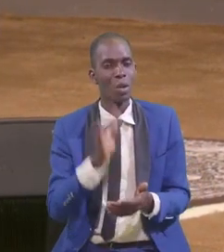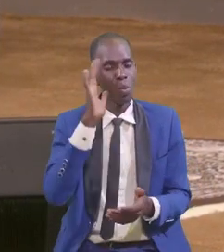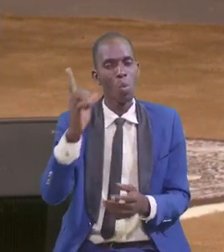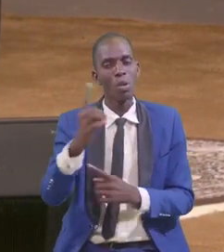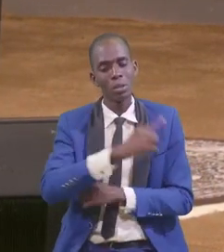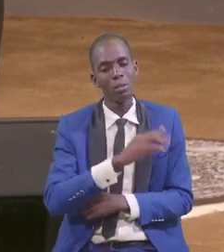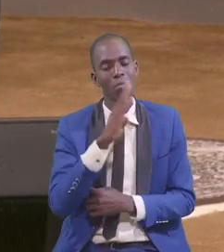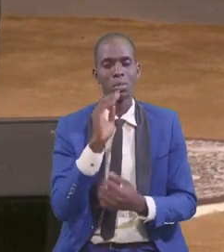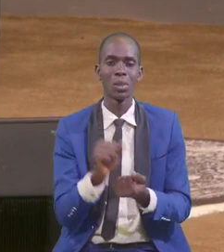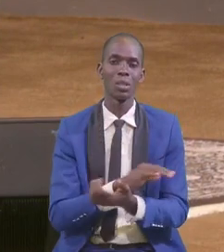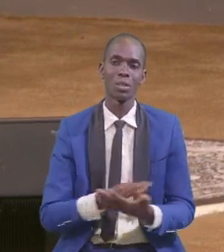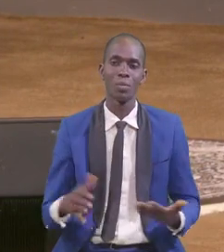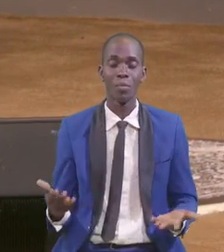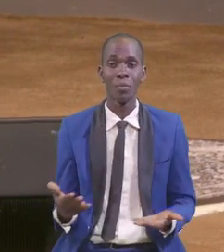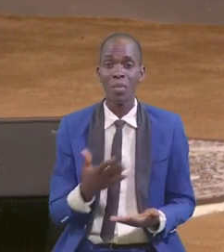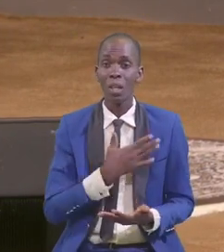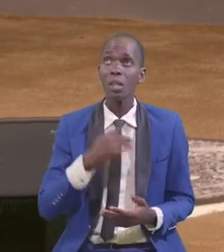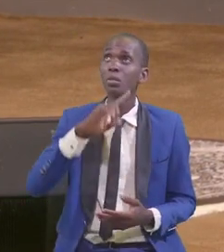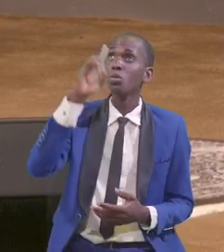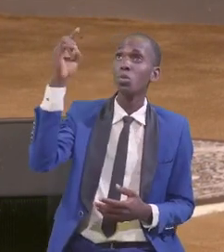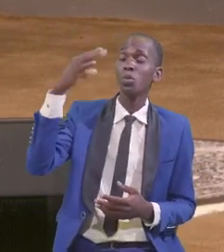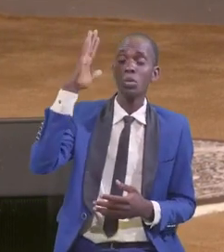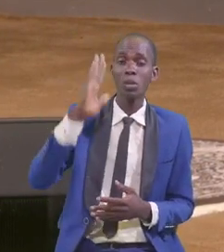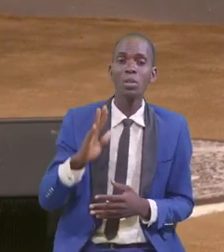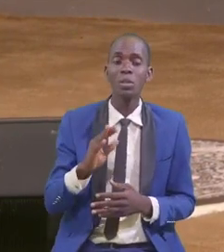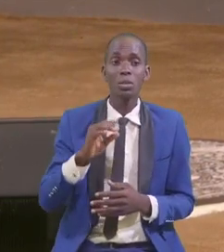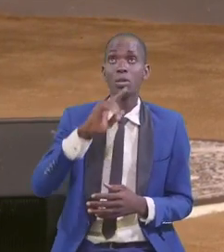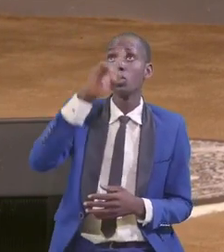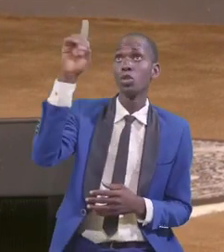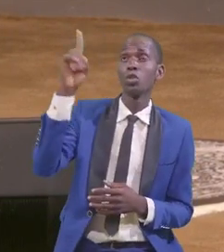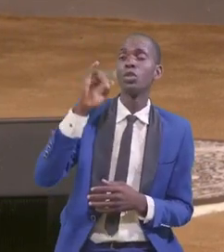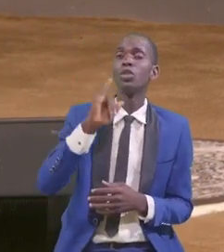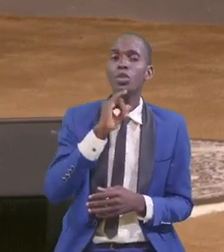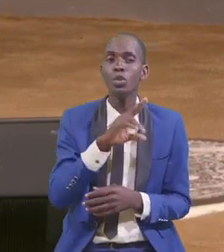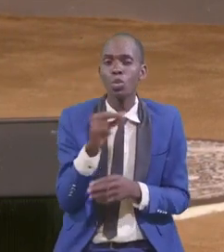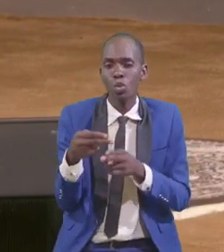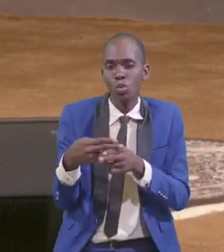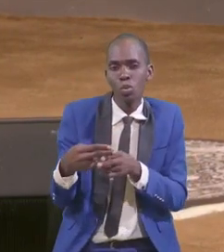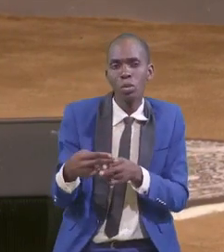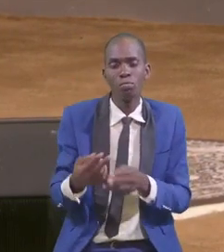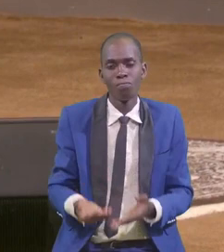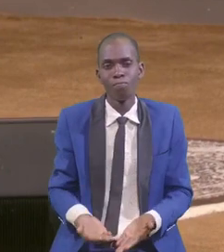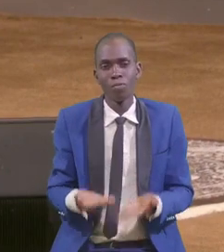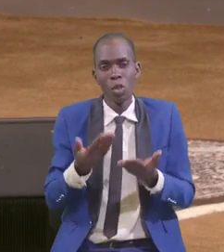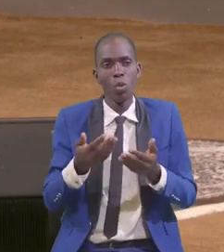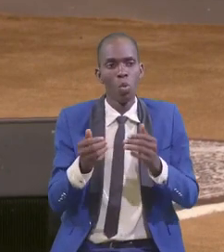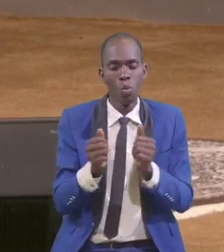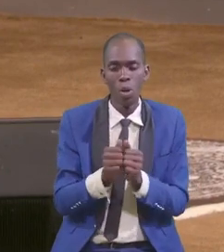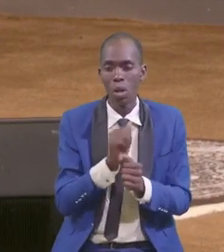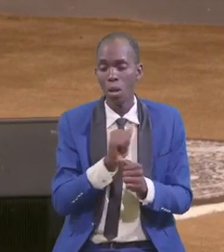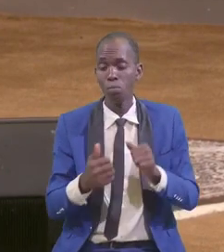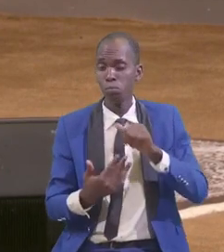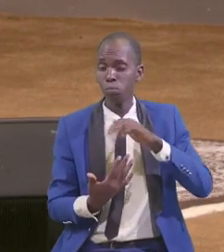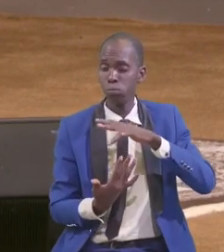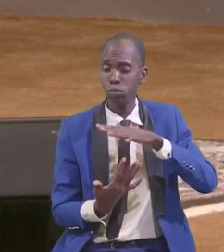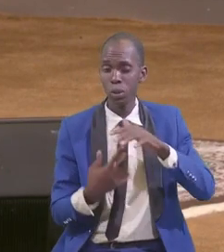the sun is no sooner risen with a burning heat, but it withereth the